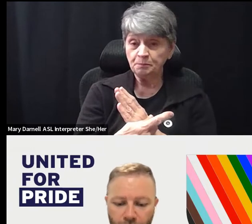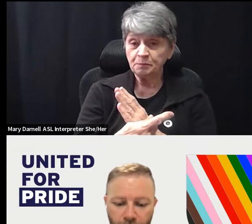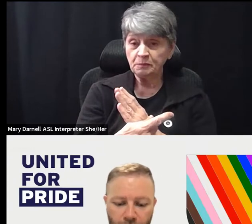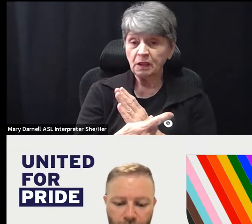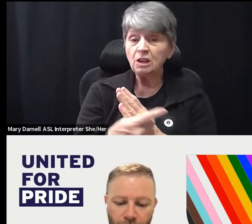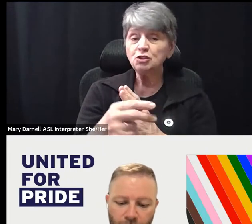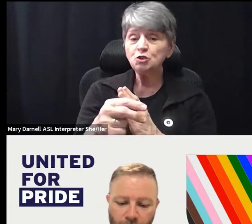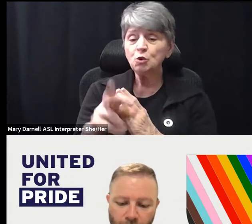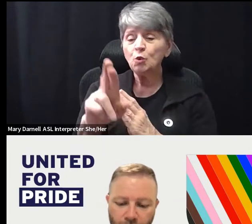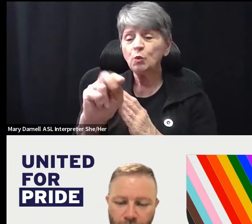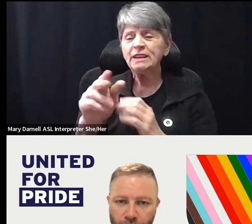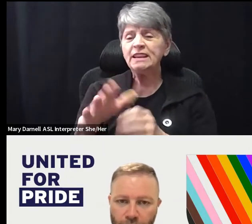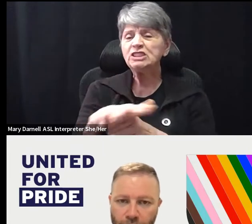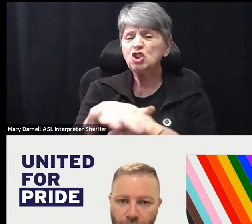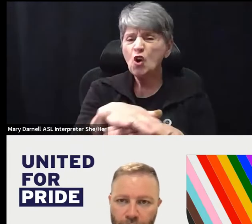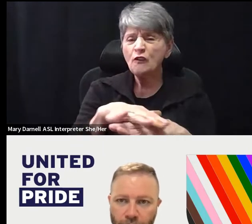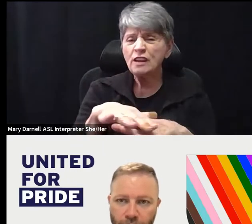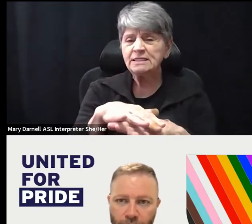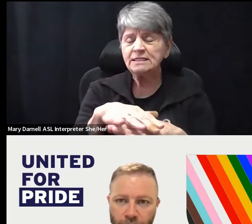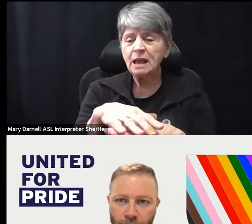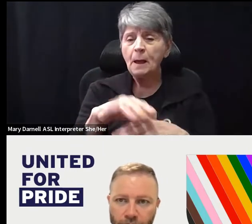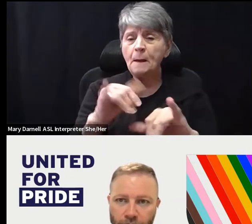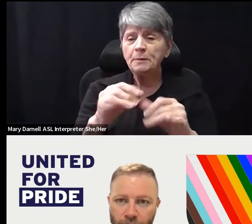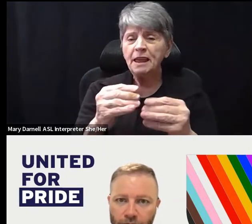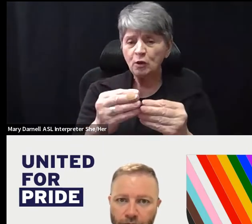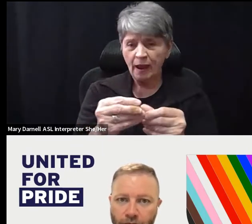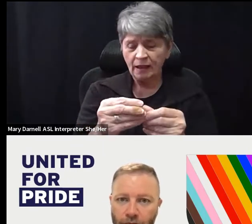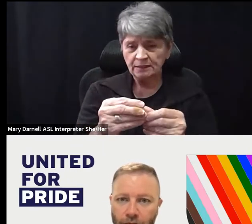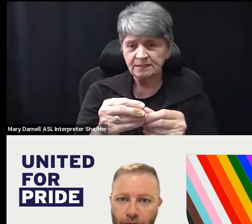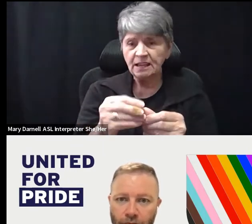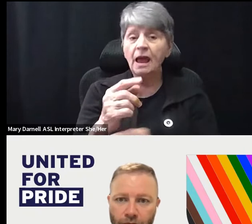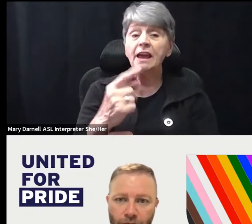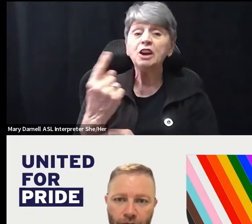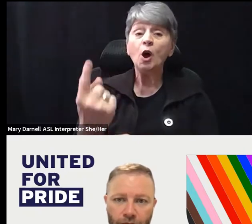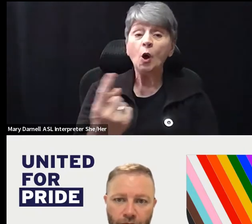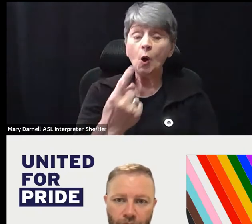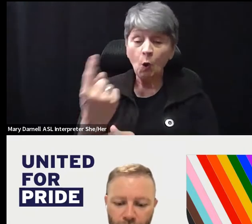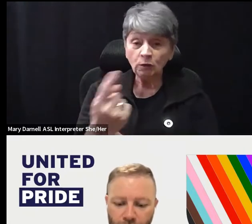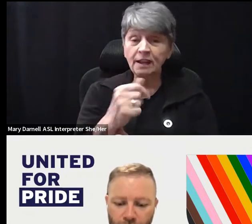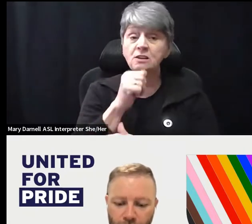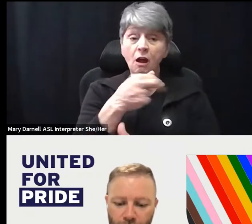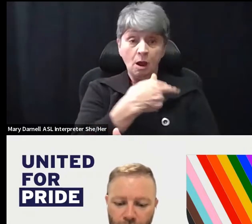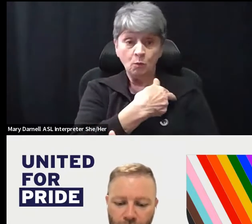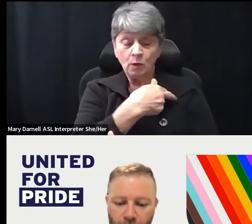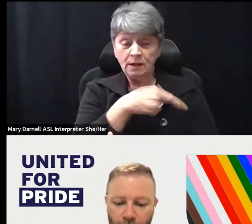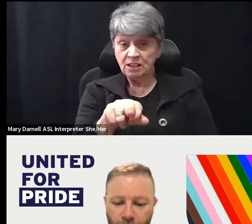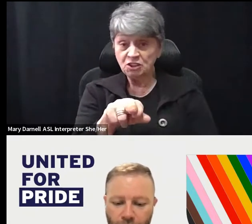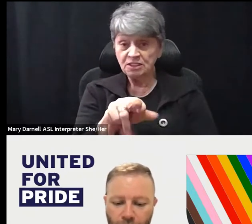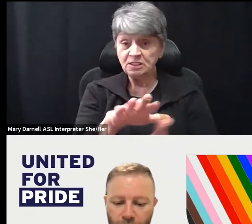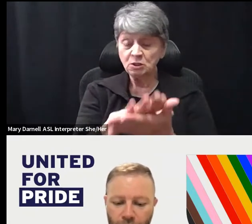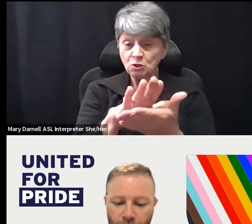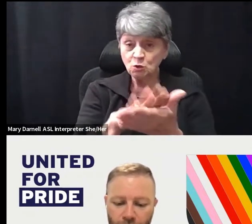safer for kids. In order to uphold church-state separation, only secular entities were eligible for the grant. And this was not